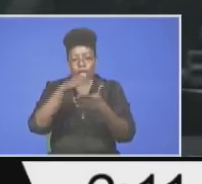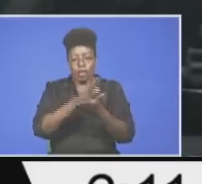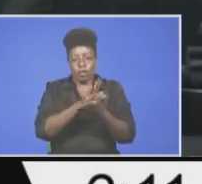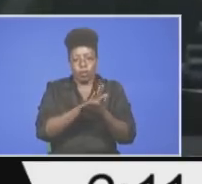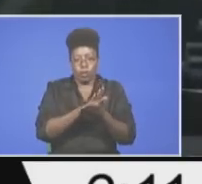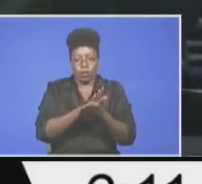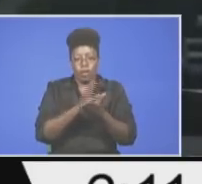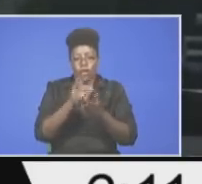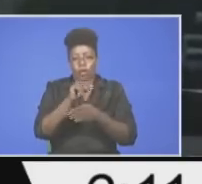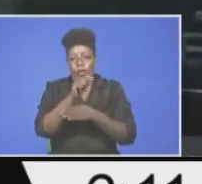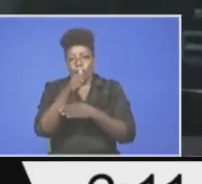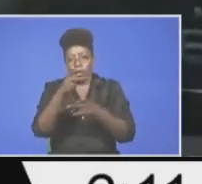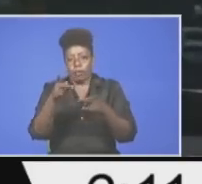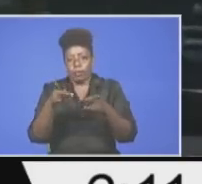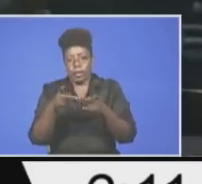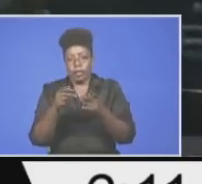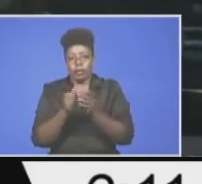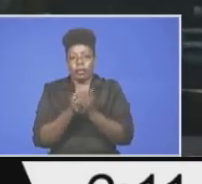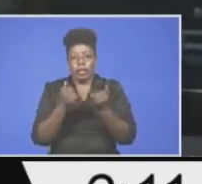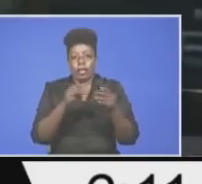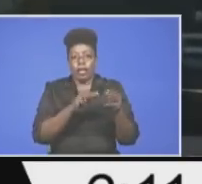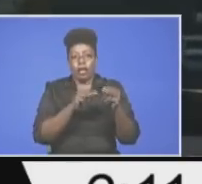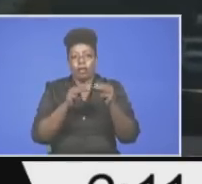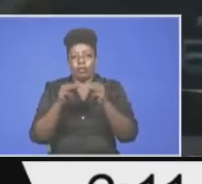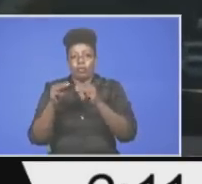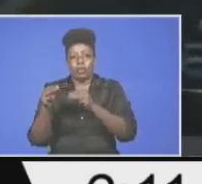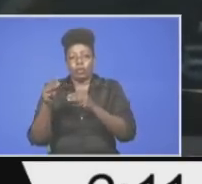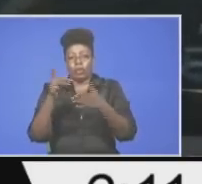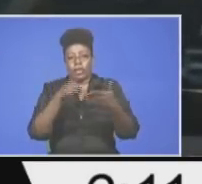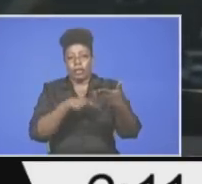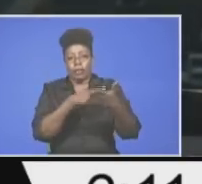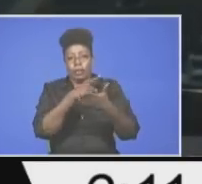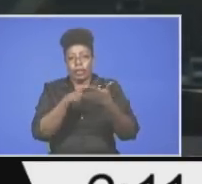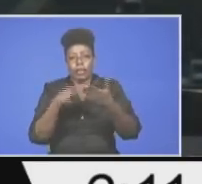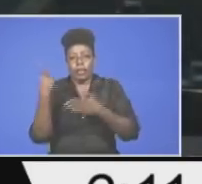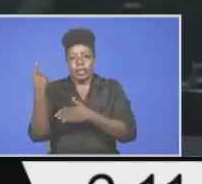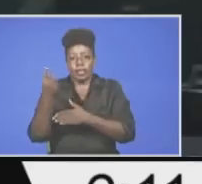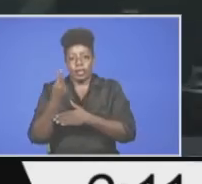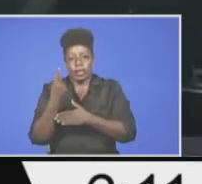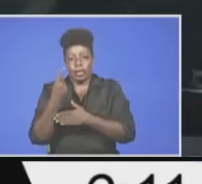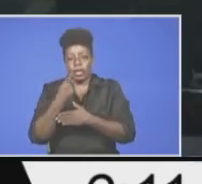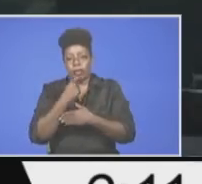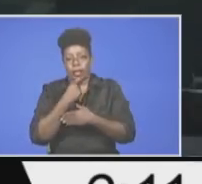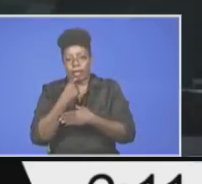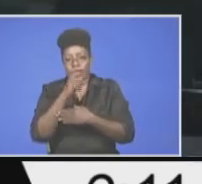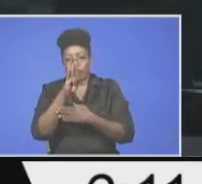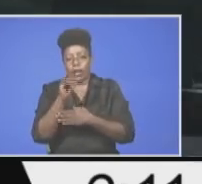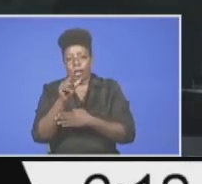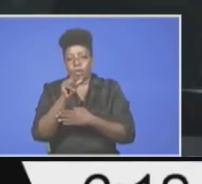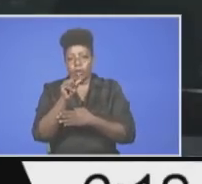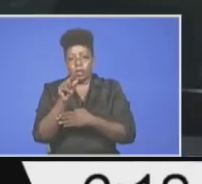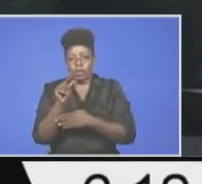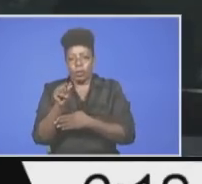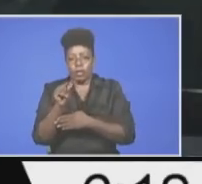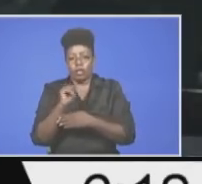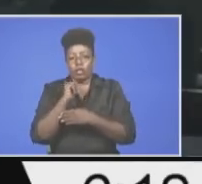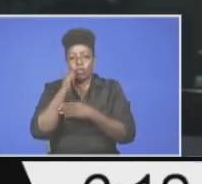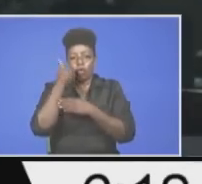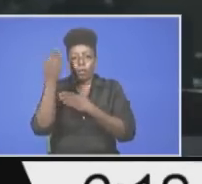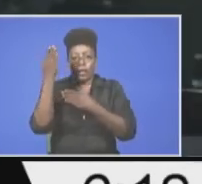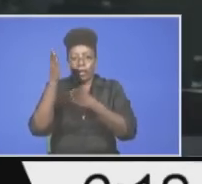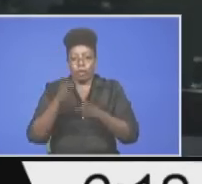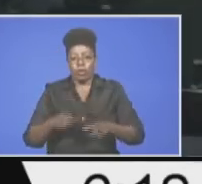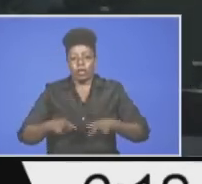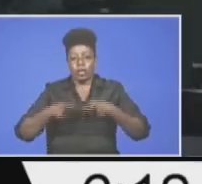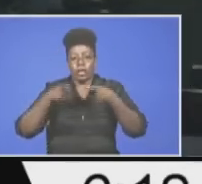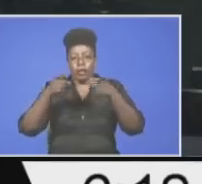drastic move, but it's already begun in some quarters, the elimination of single-use plastics by 2020. Well, tomorrow, Bahamians will be